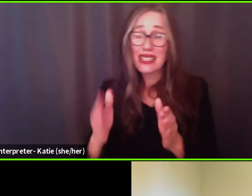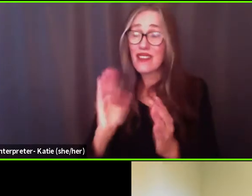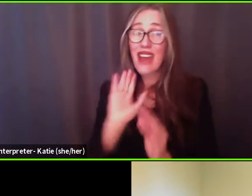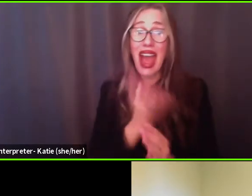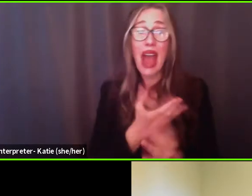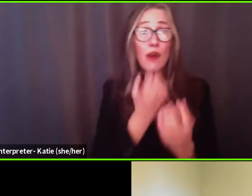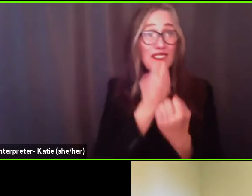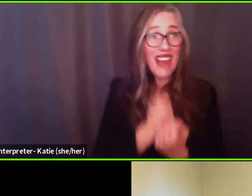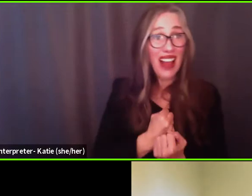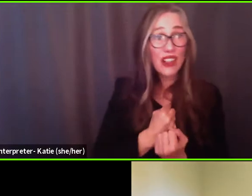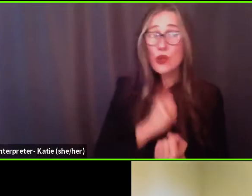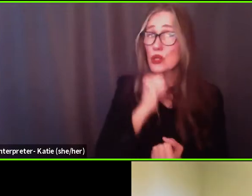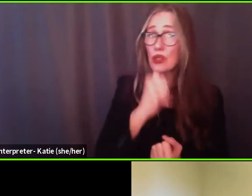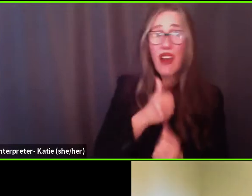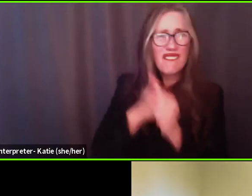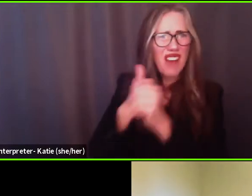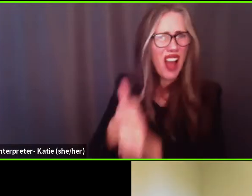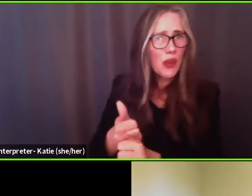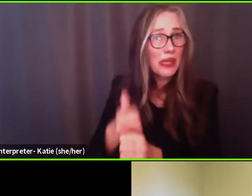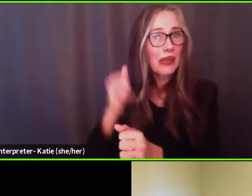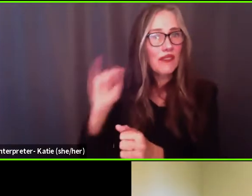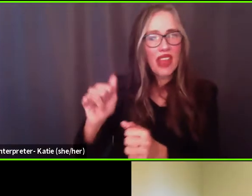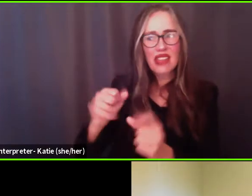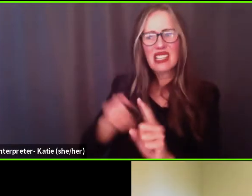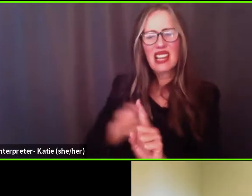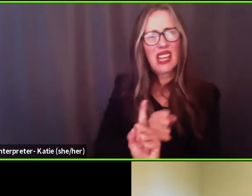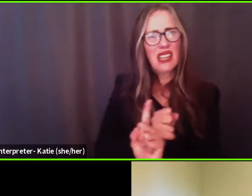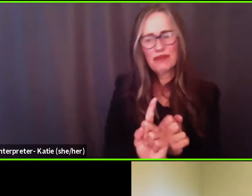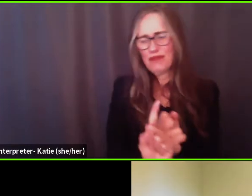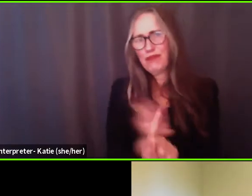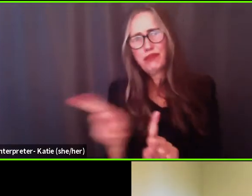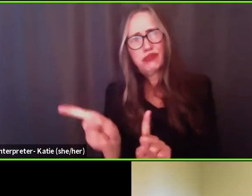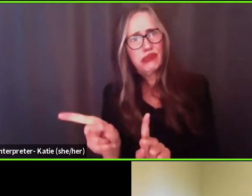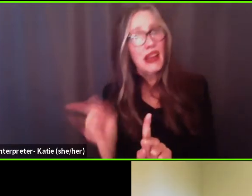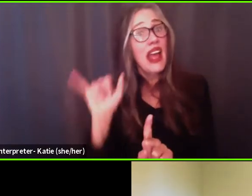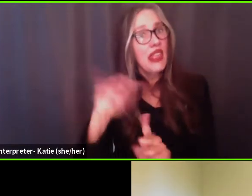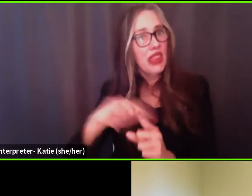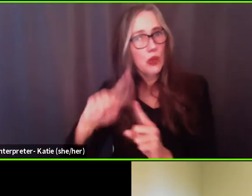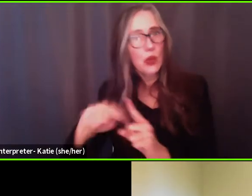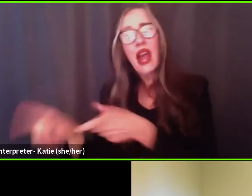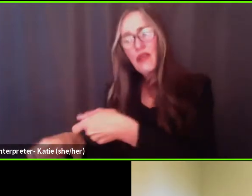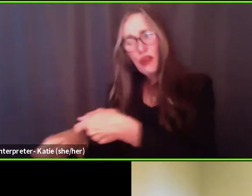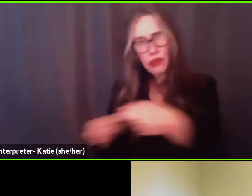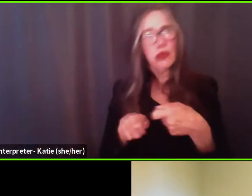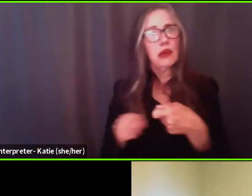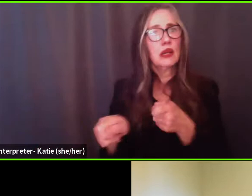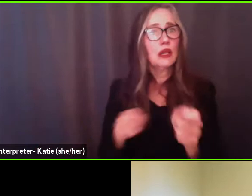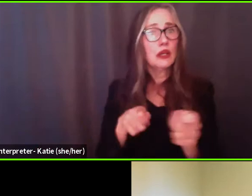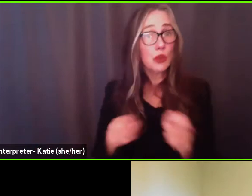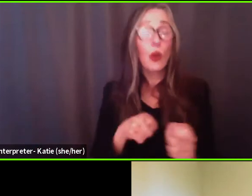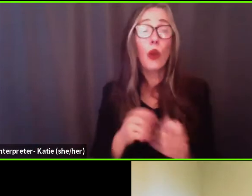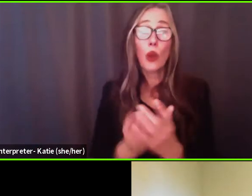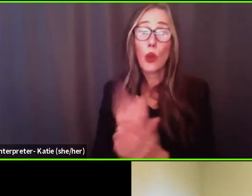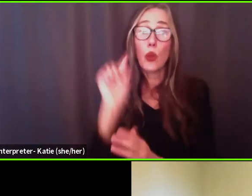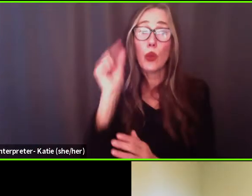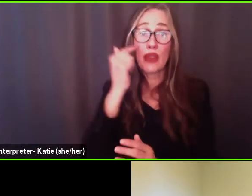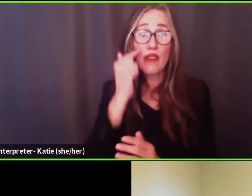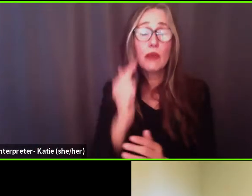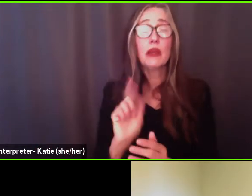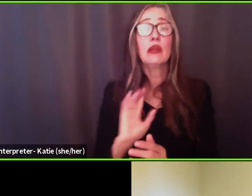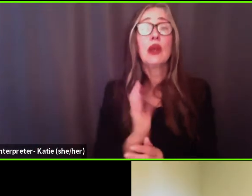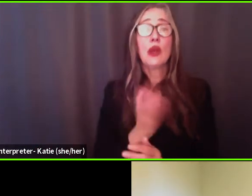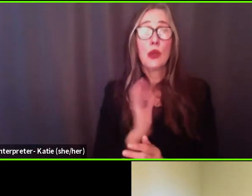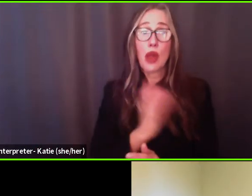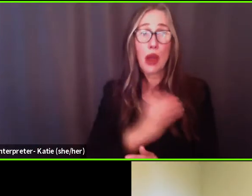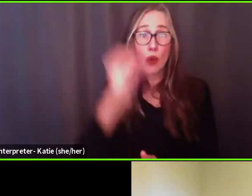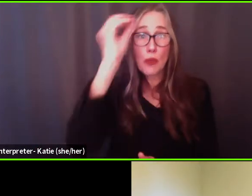so this is why i mean it gets back to our earlier conversation about education and it's why it's i'm very important very invested in because i think it's important